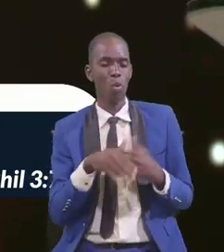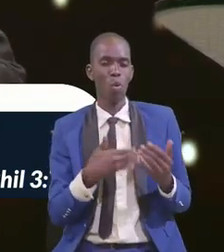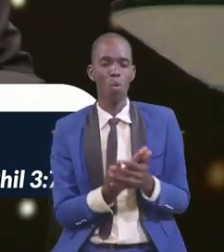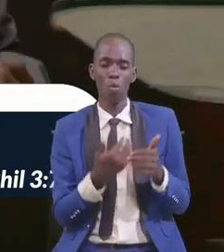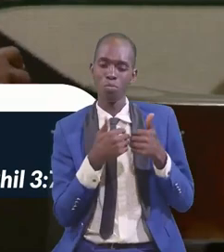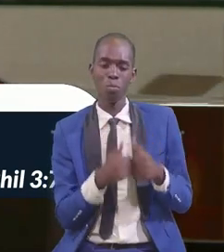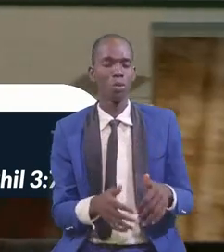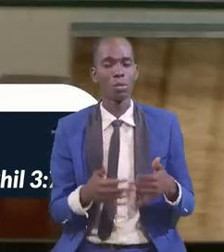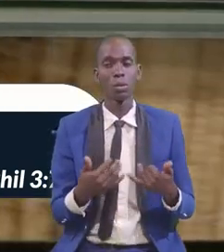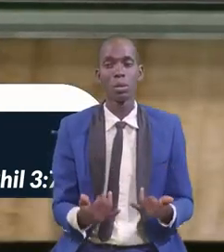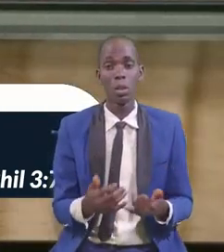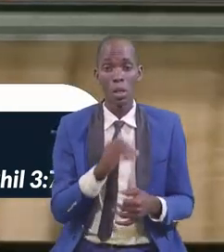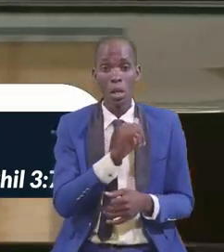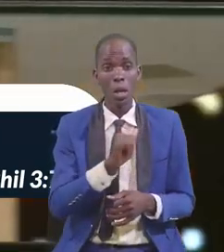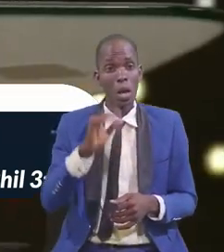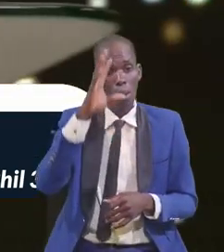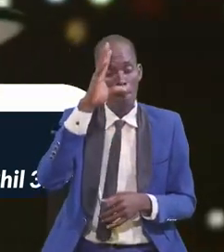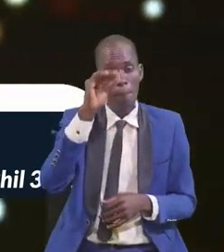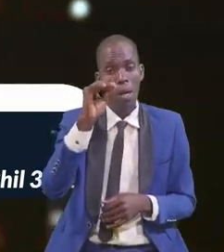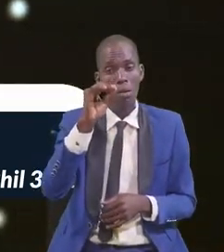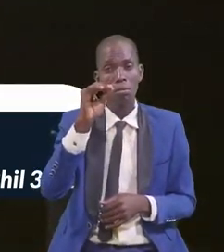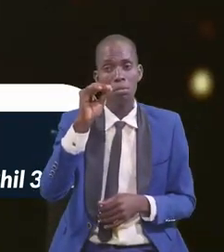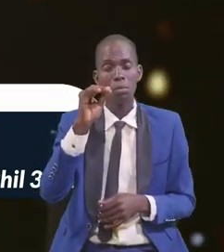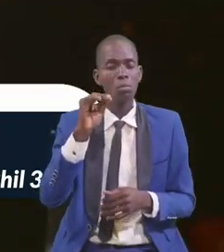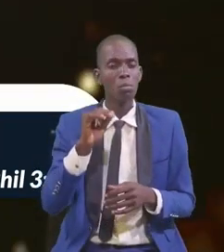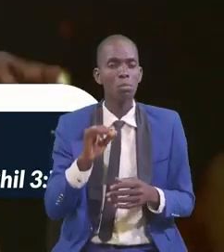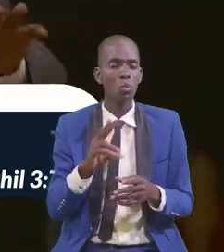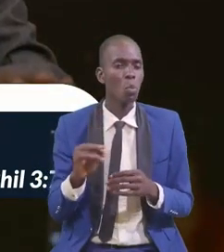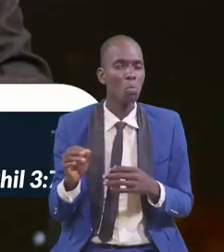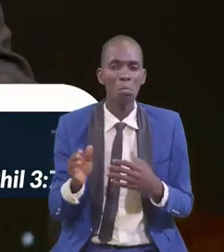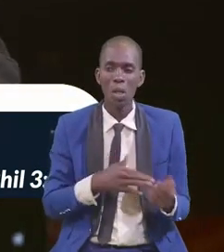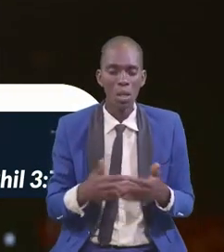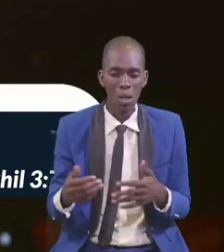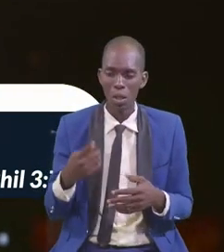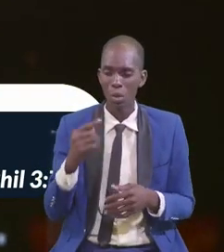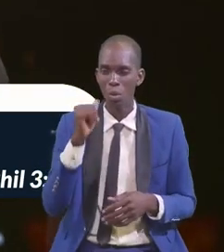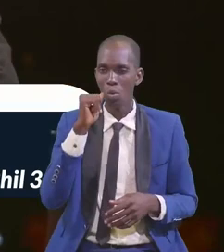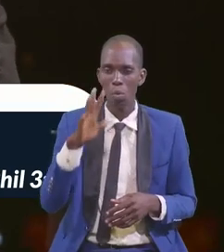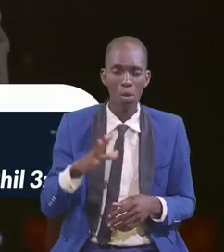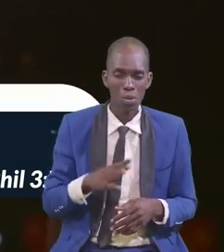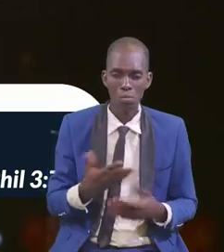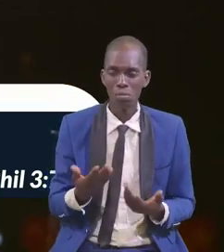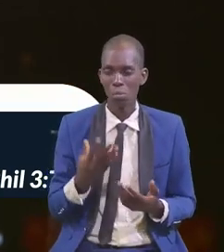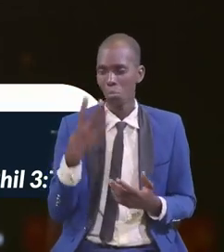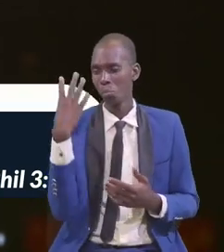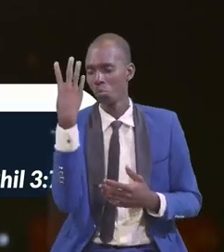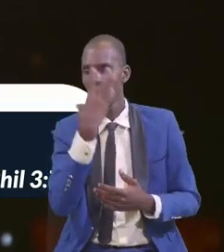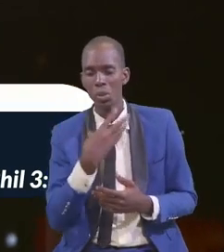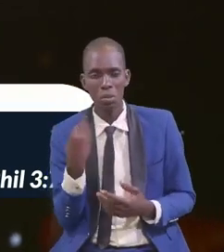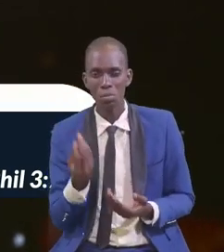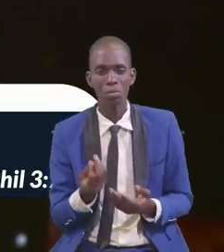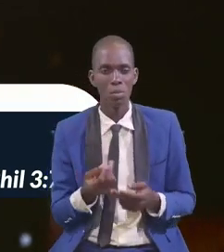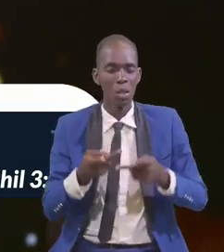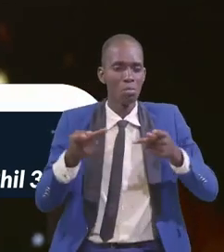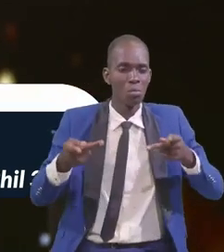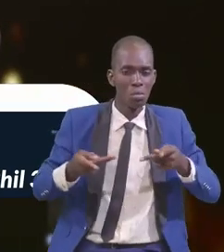A man that can, you know, no matter the woman, her beauty, her position,